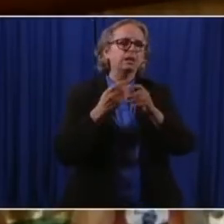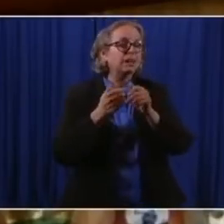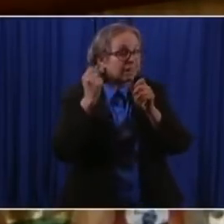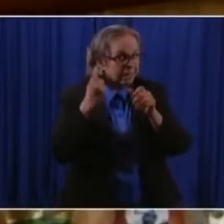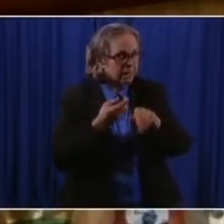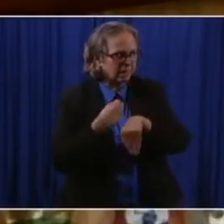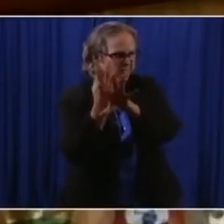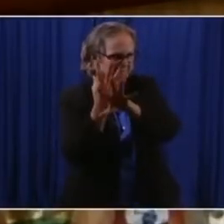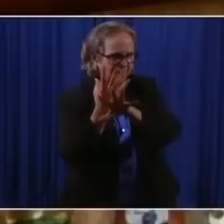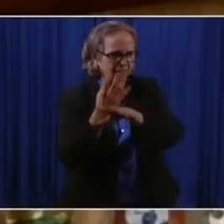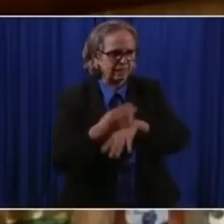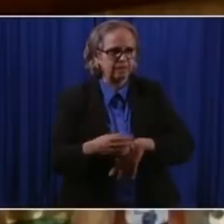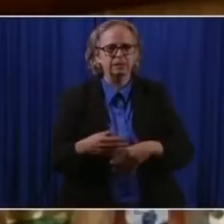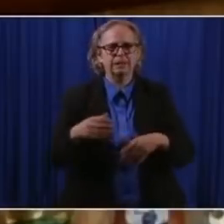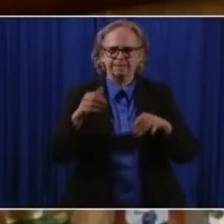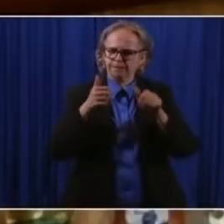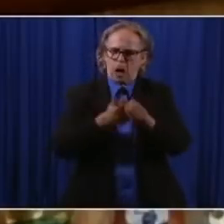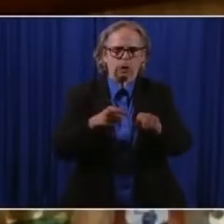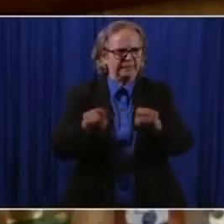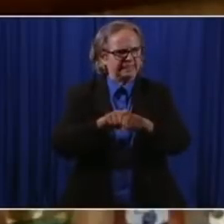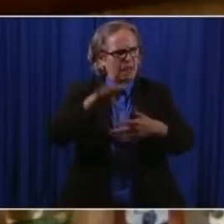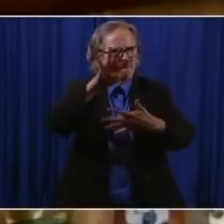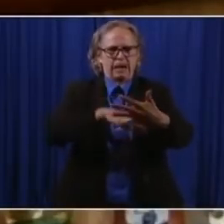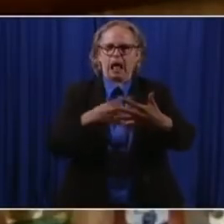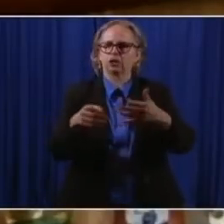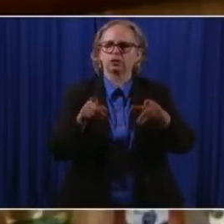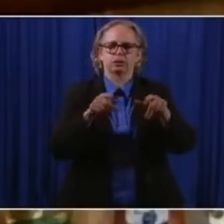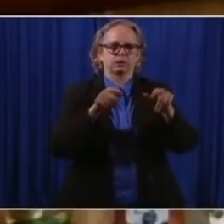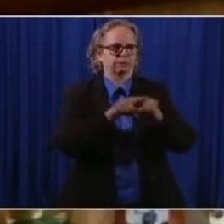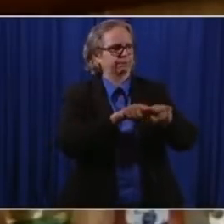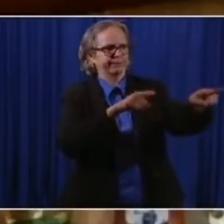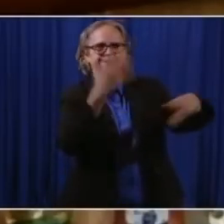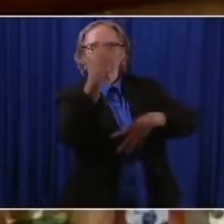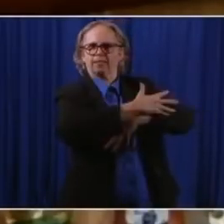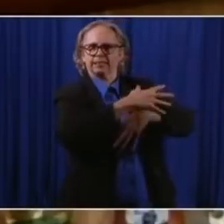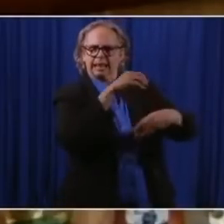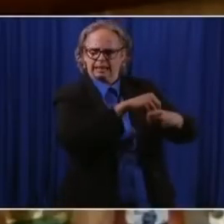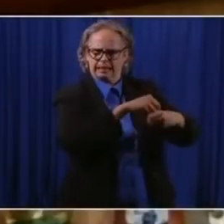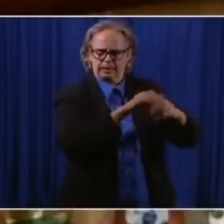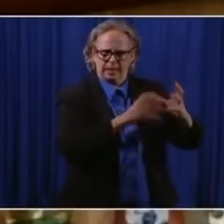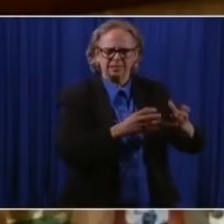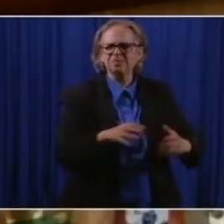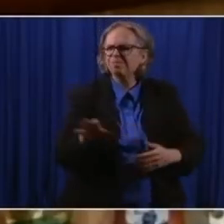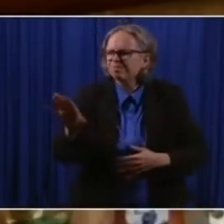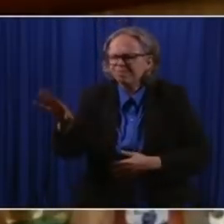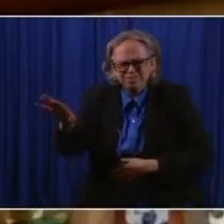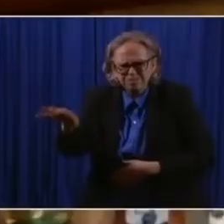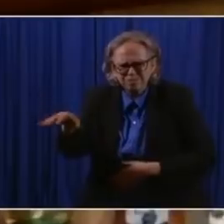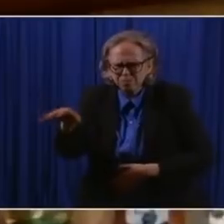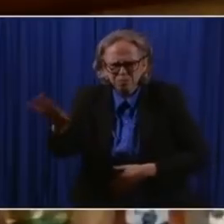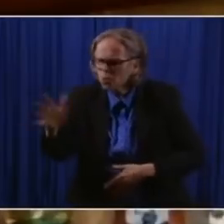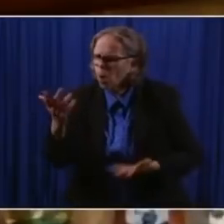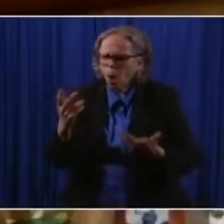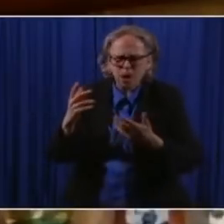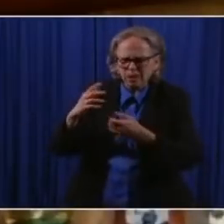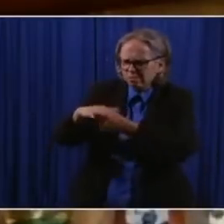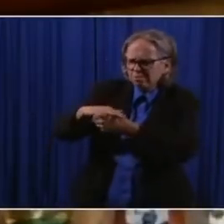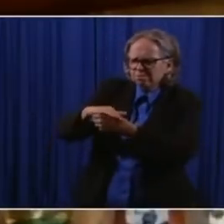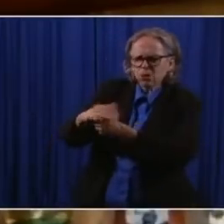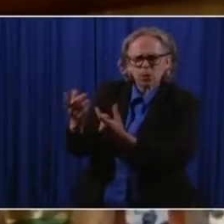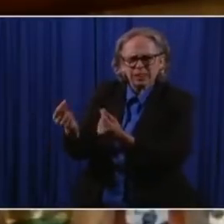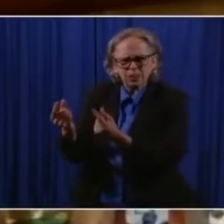students that are in person. Tell us a little bit about your district. Number of kids. Yeah, we're